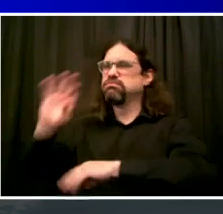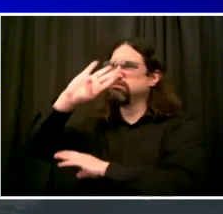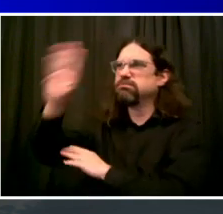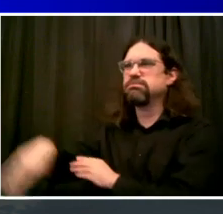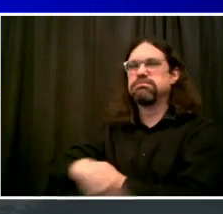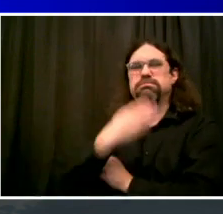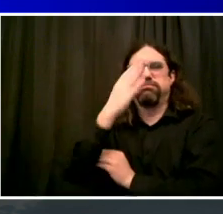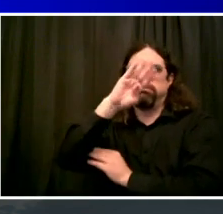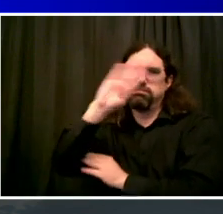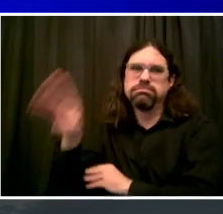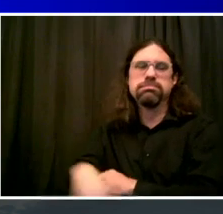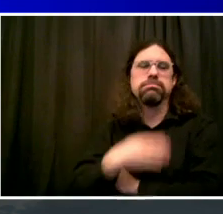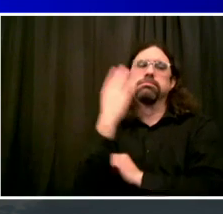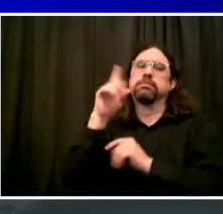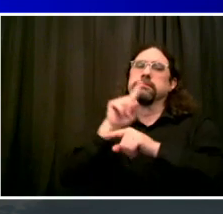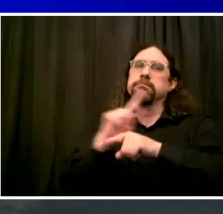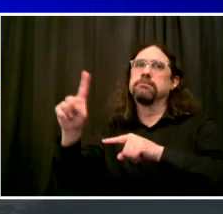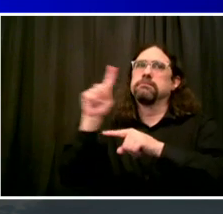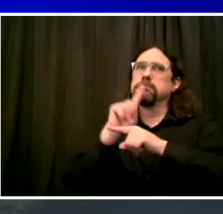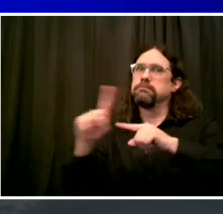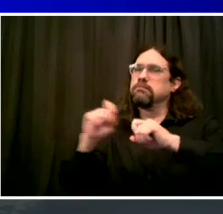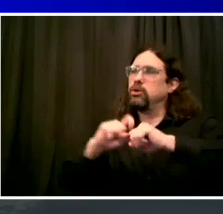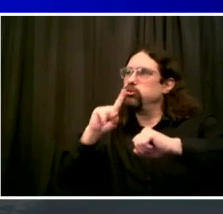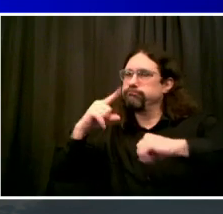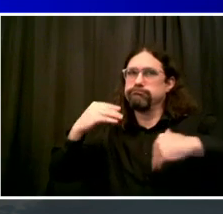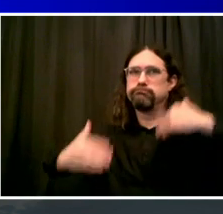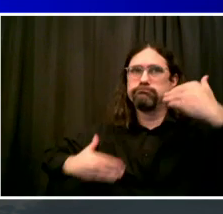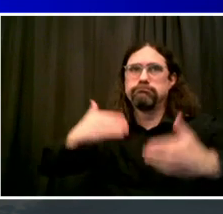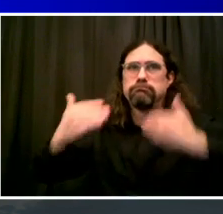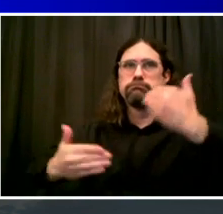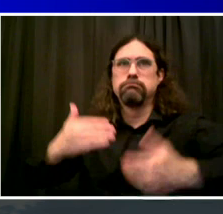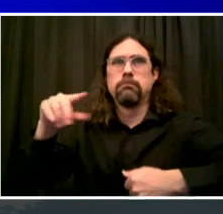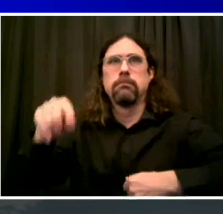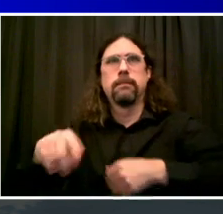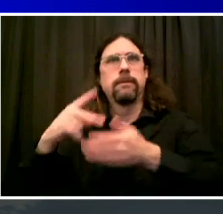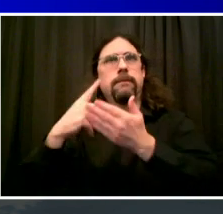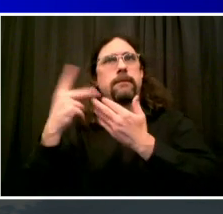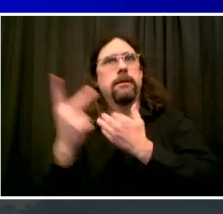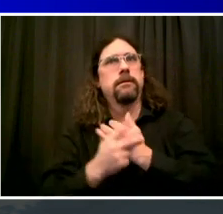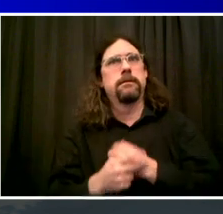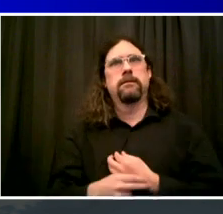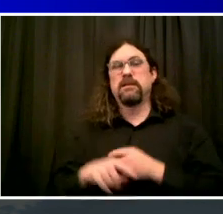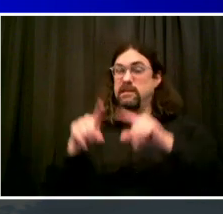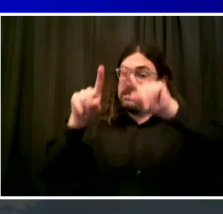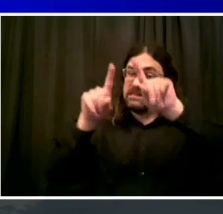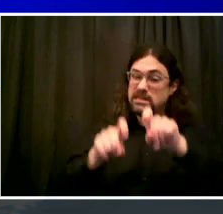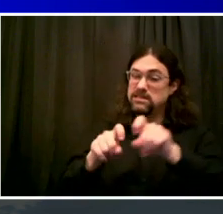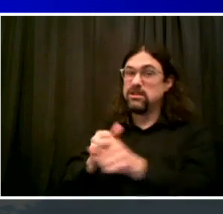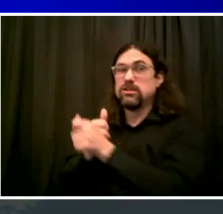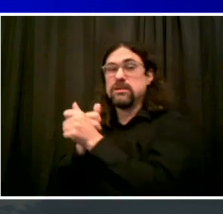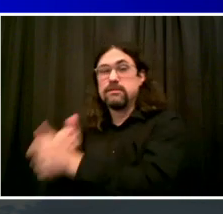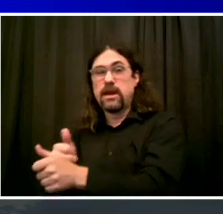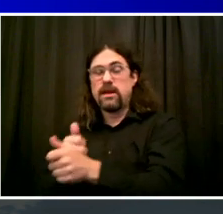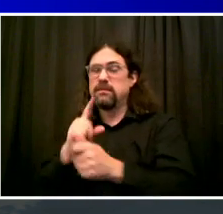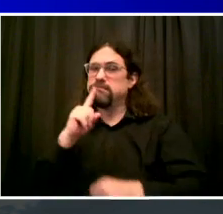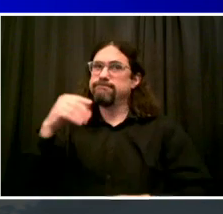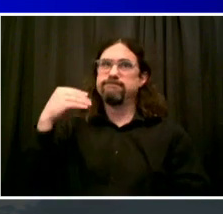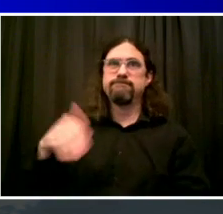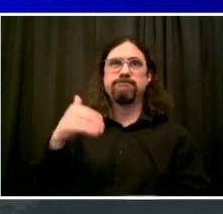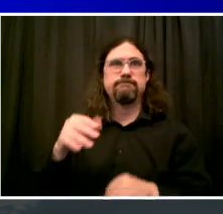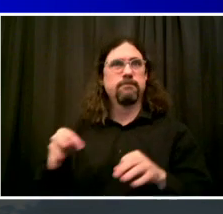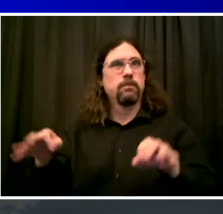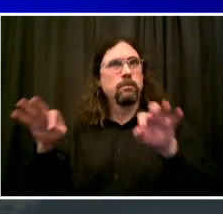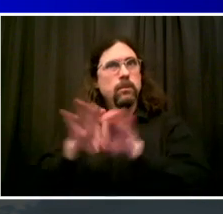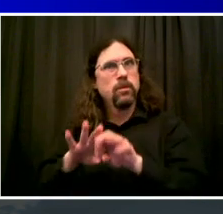be very, very clear about this. We're building out test and trace capacity with the goal of making sure there is